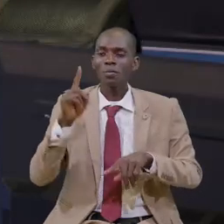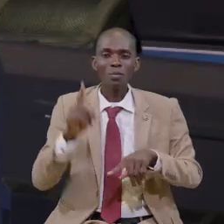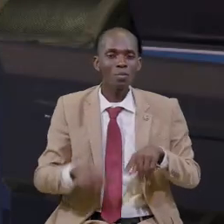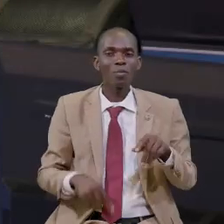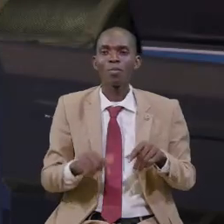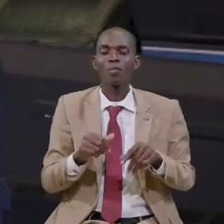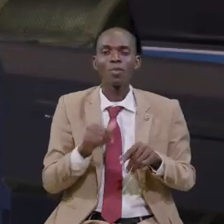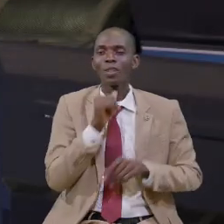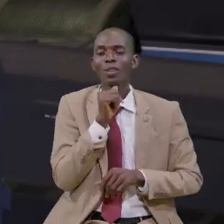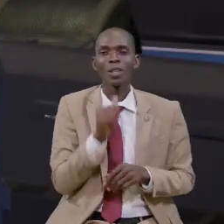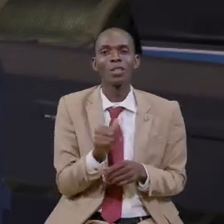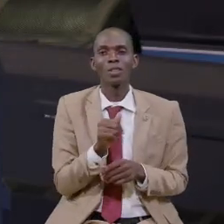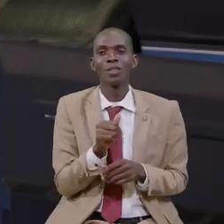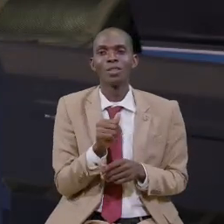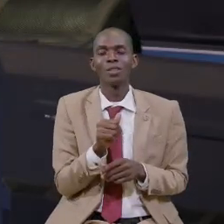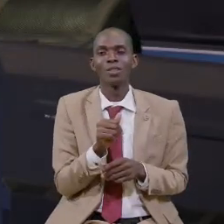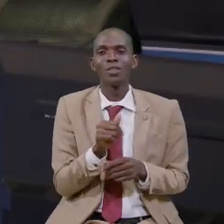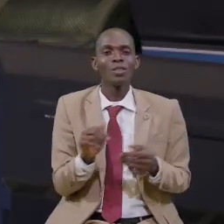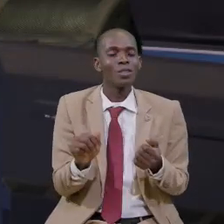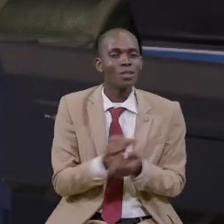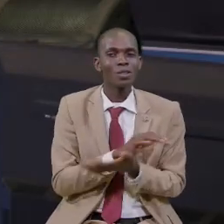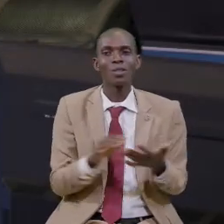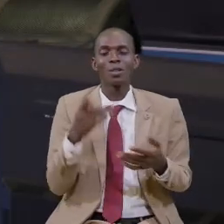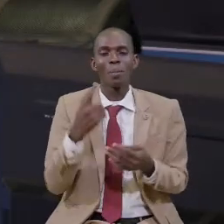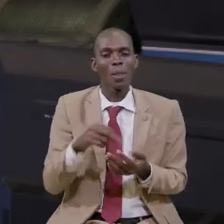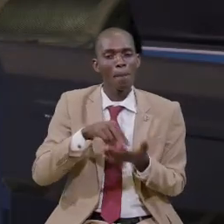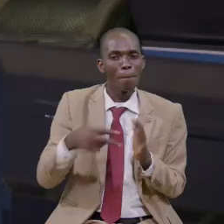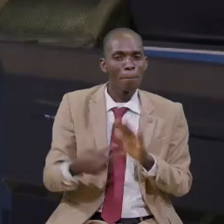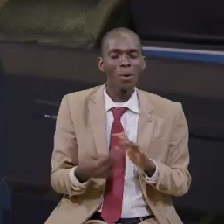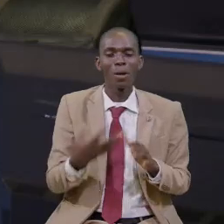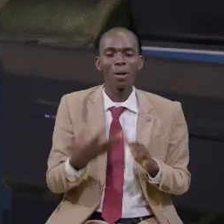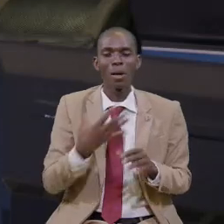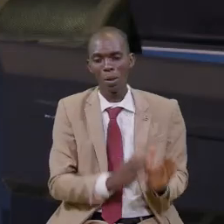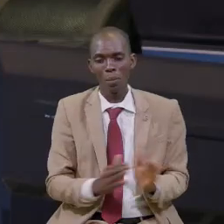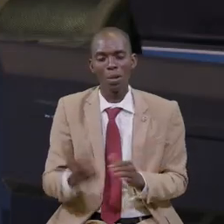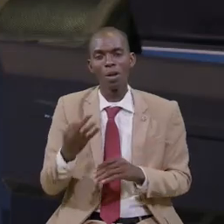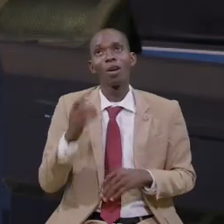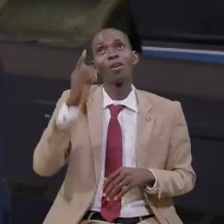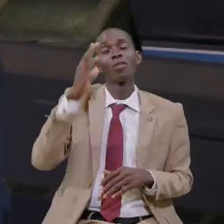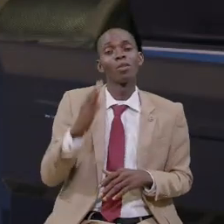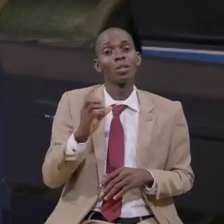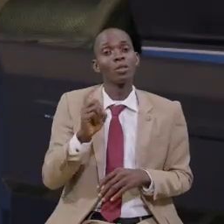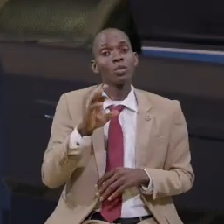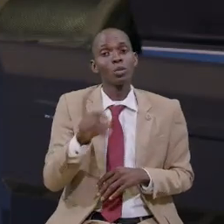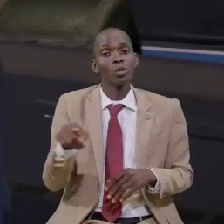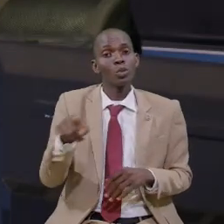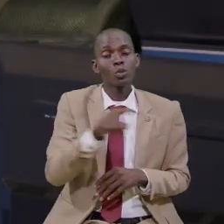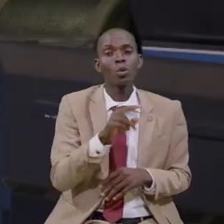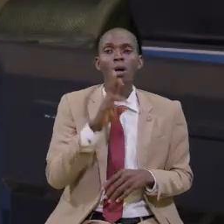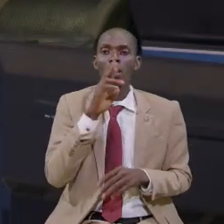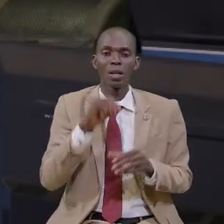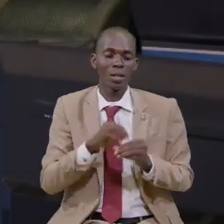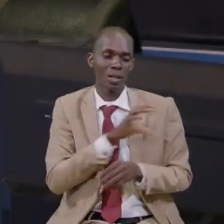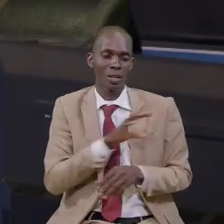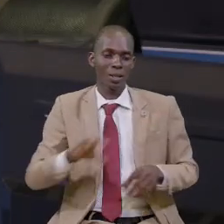cannot destroy the purpose and the plan of God. And so you are in Christ and Christ is